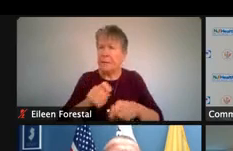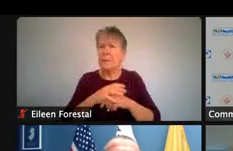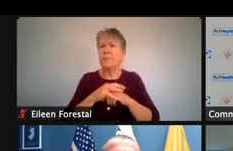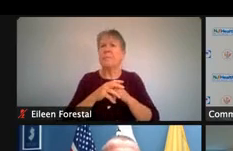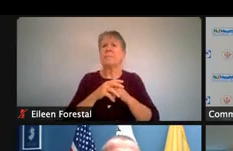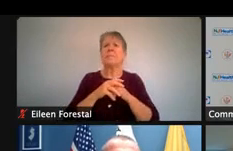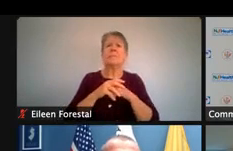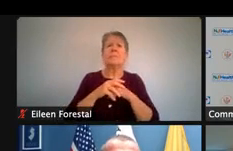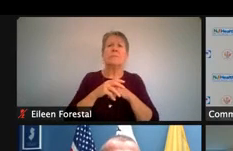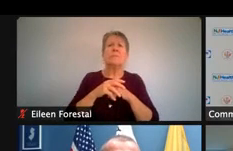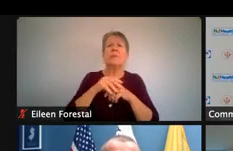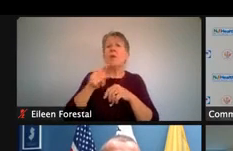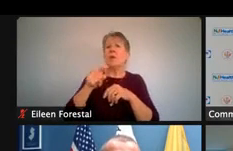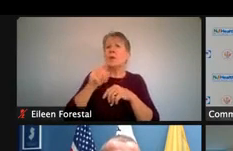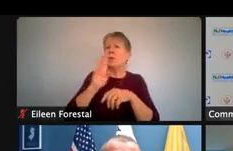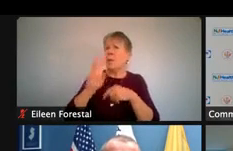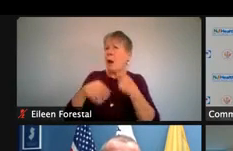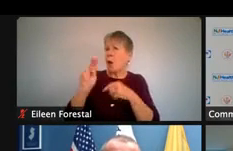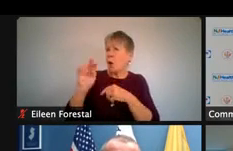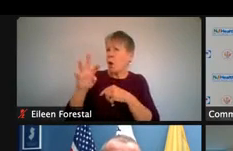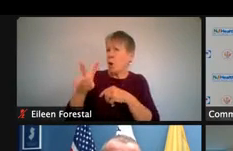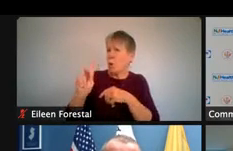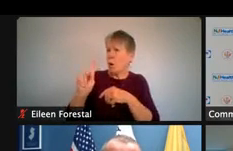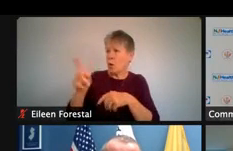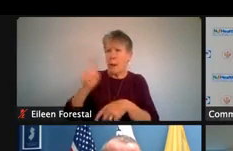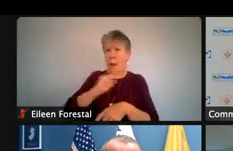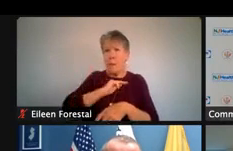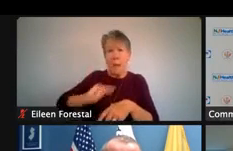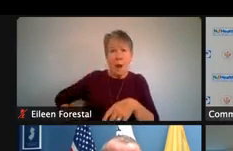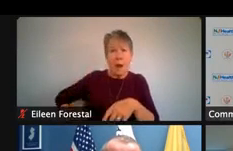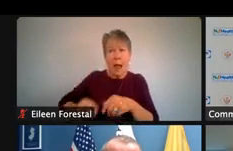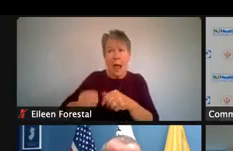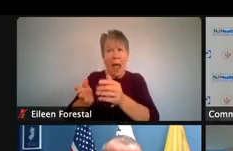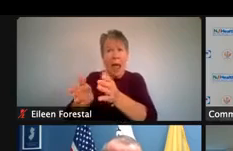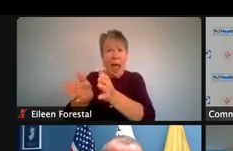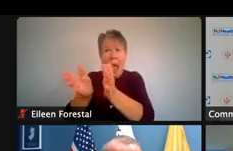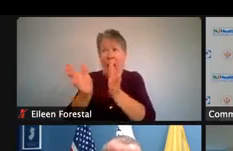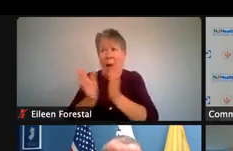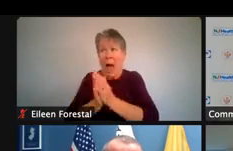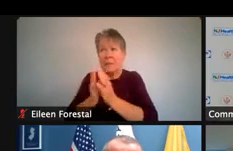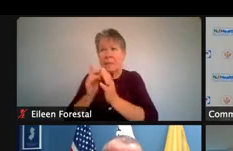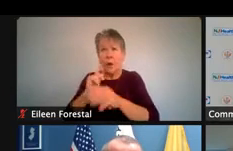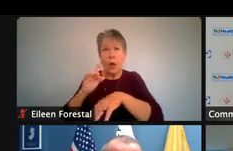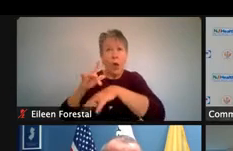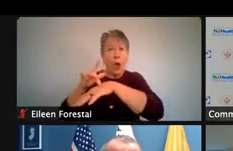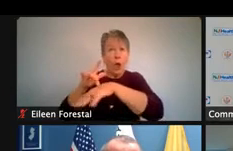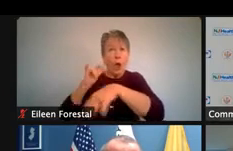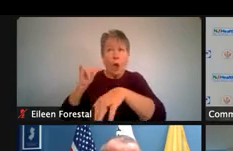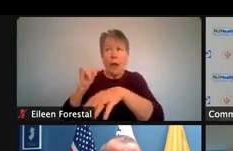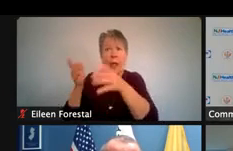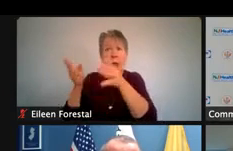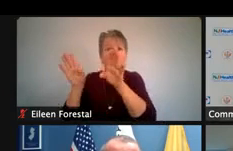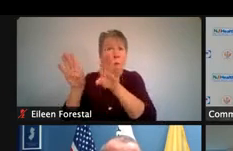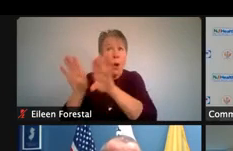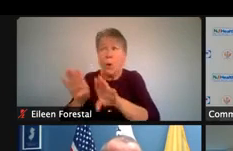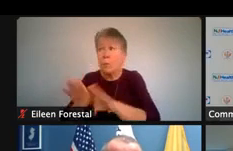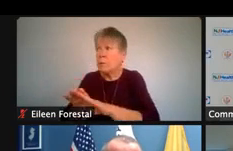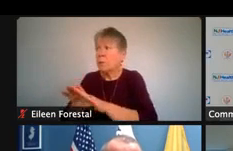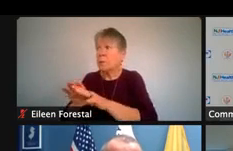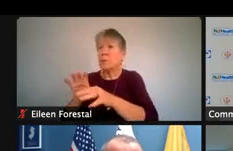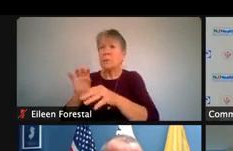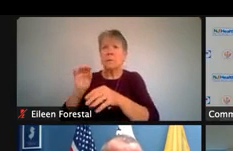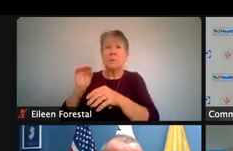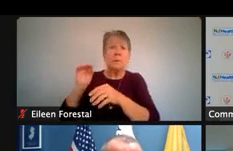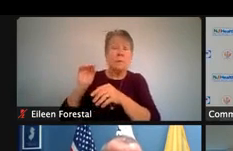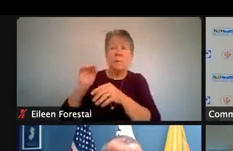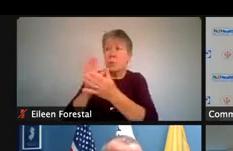request to impose early closing hours and targeted shutdowns? And Newark isn't the only hotspot right now. Are you encouraging other local governments